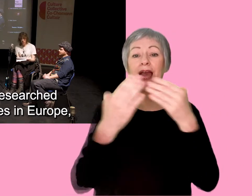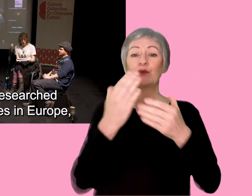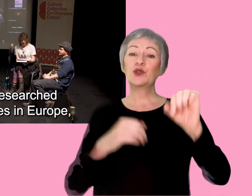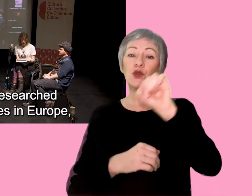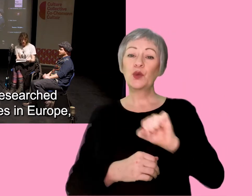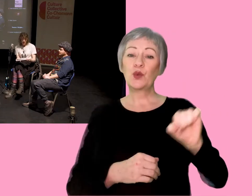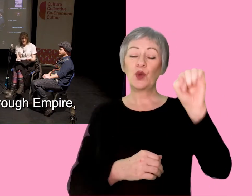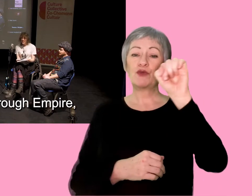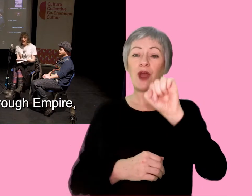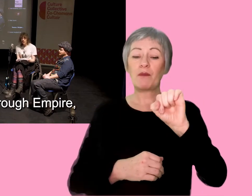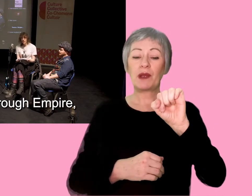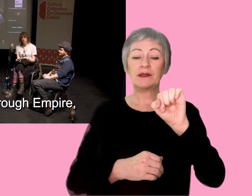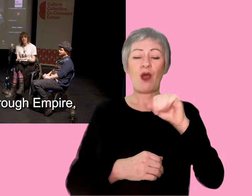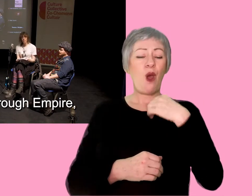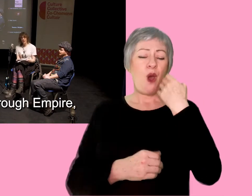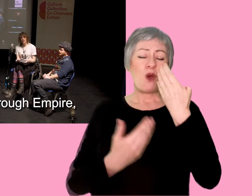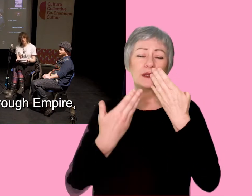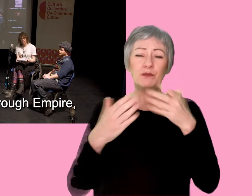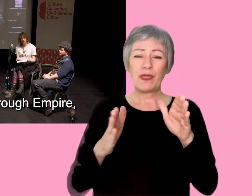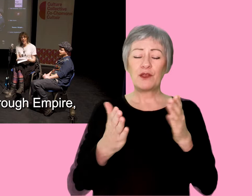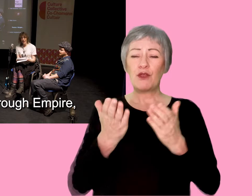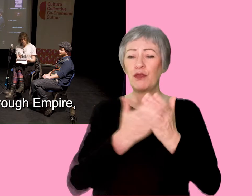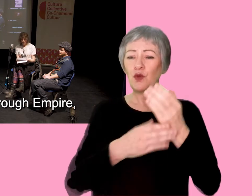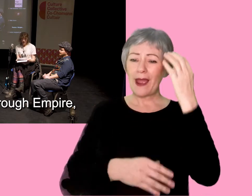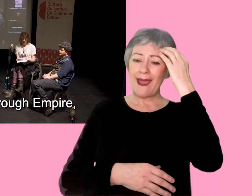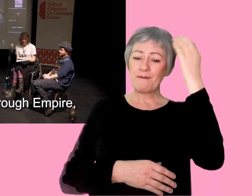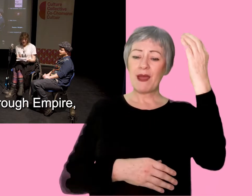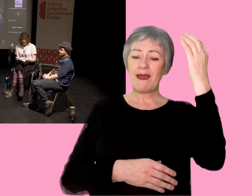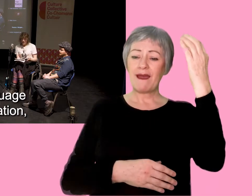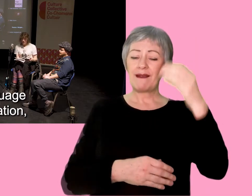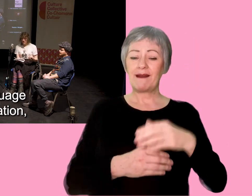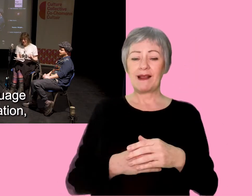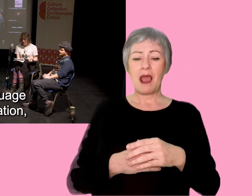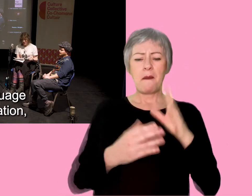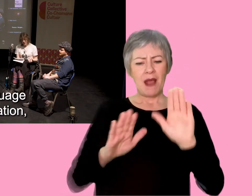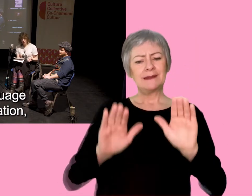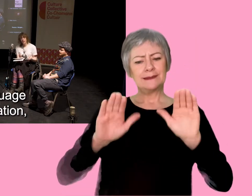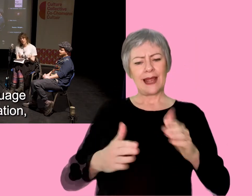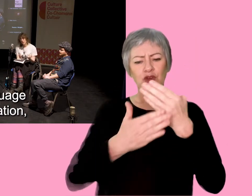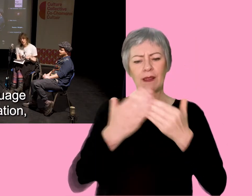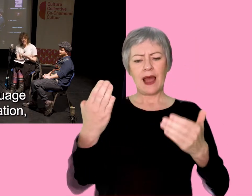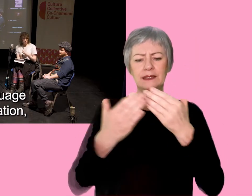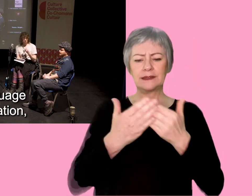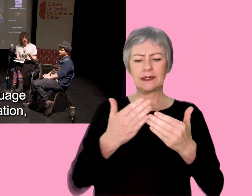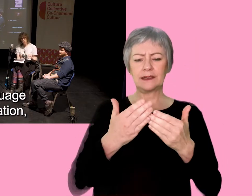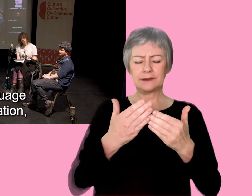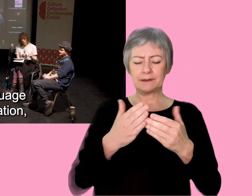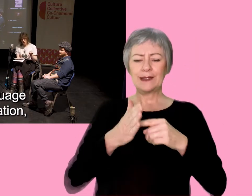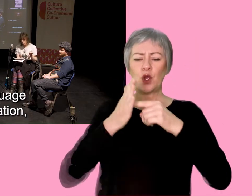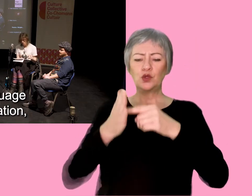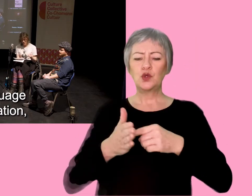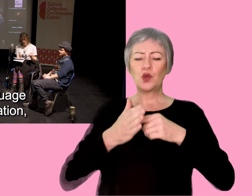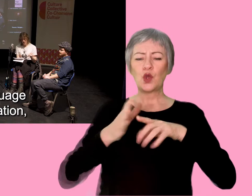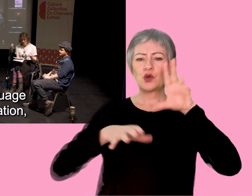in Europe has always been made through empire, that standard language is a tool